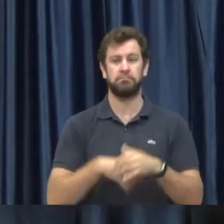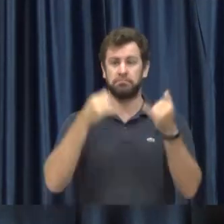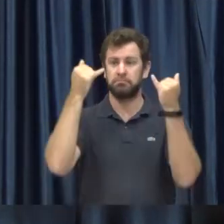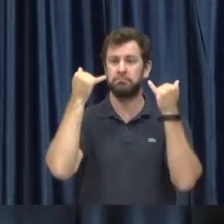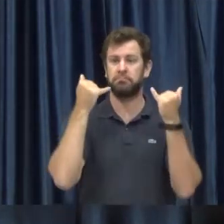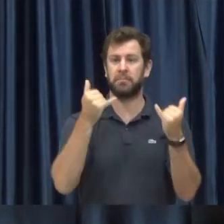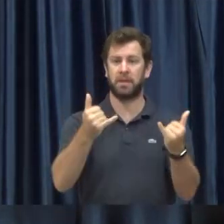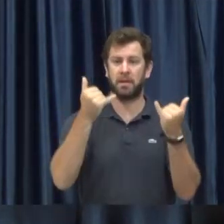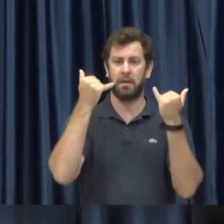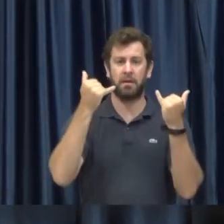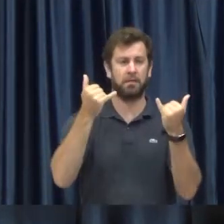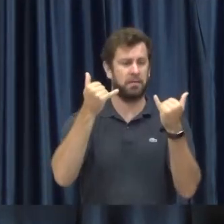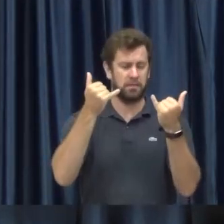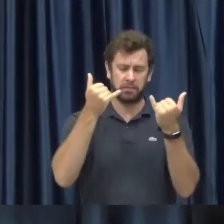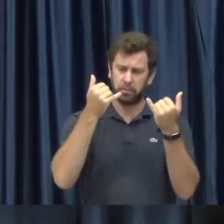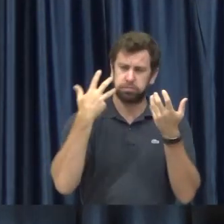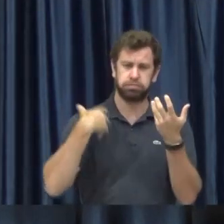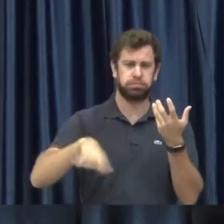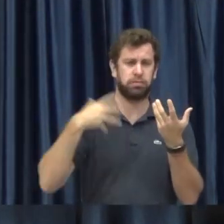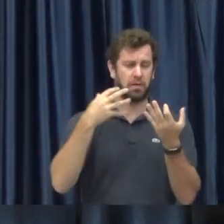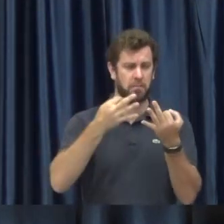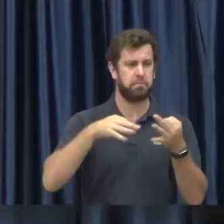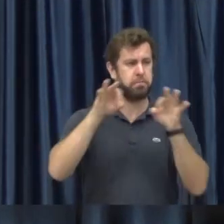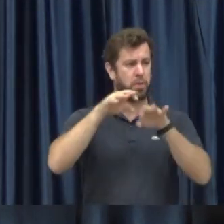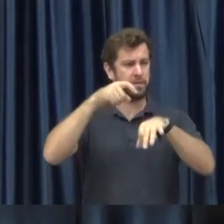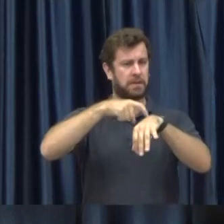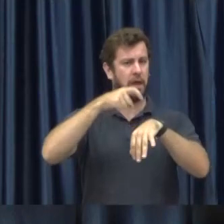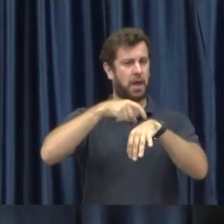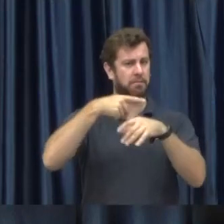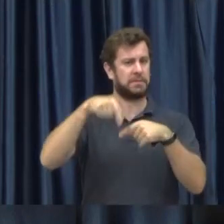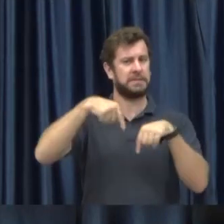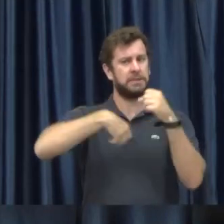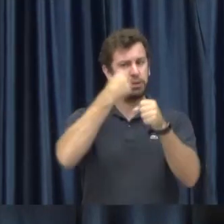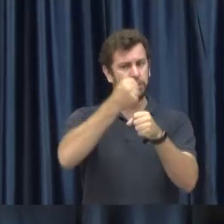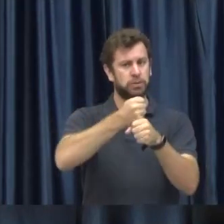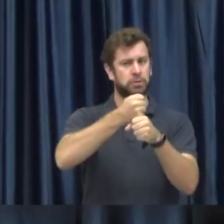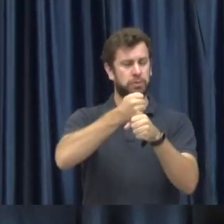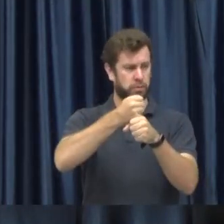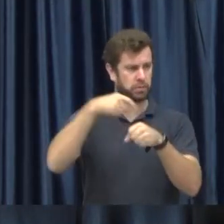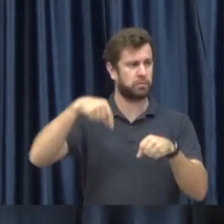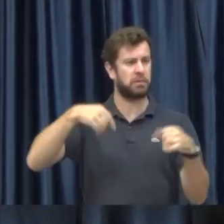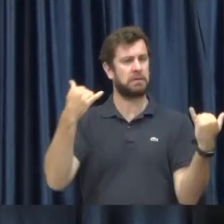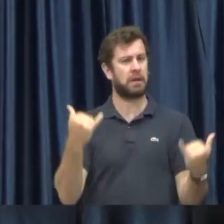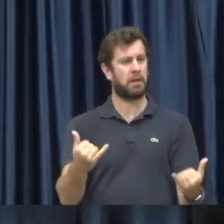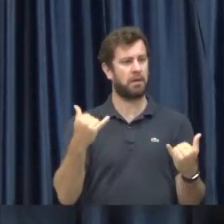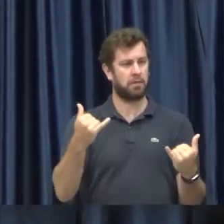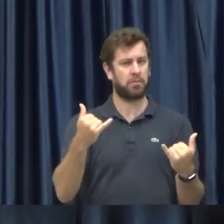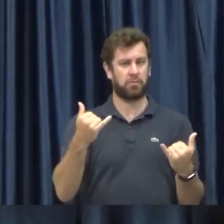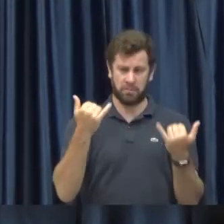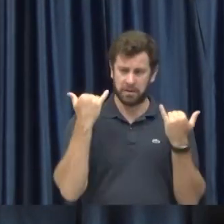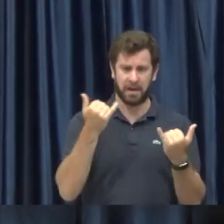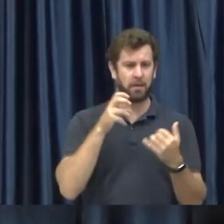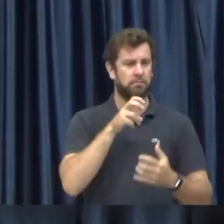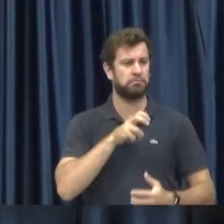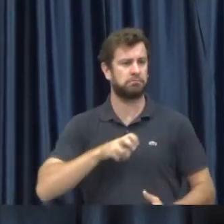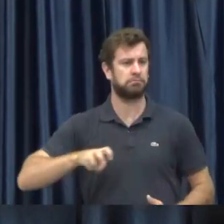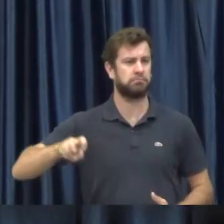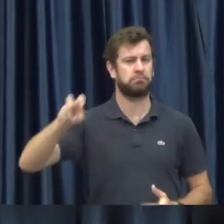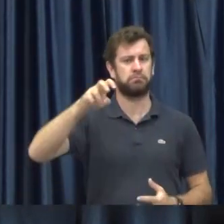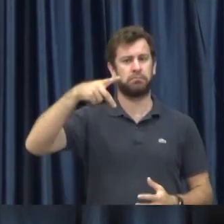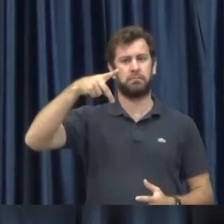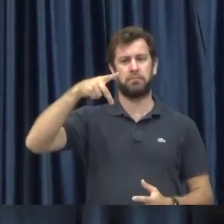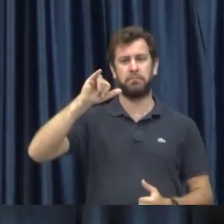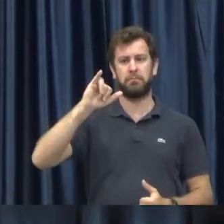very important time of the year. This is the time of the great pilgrimage